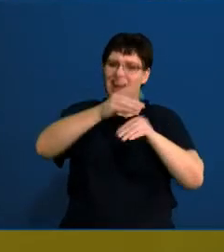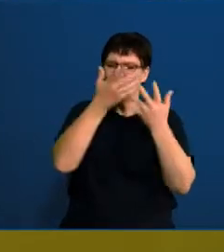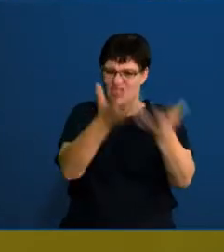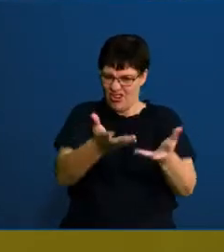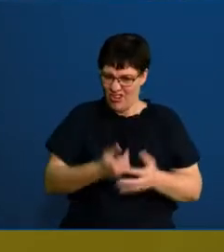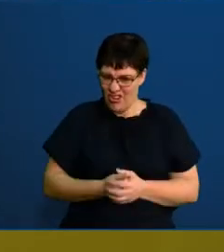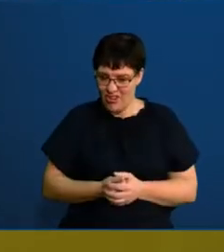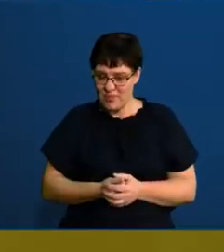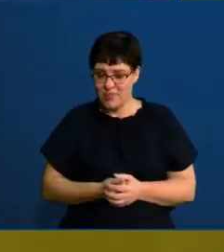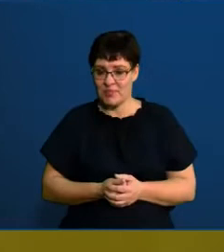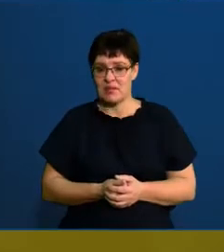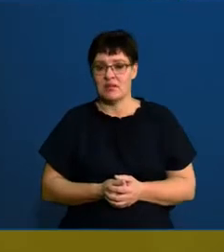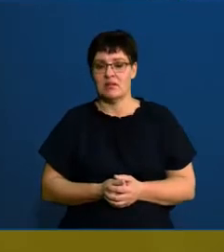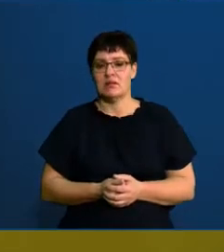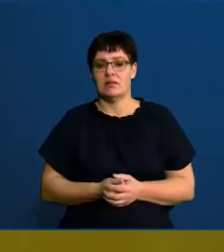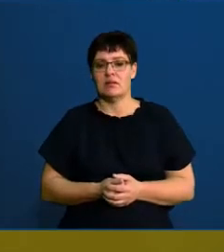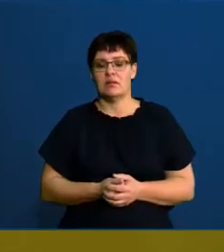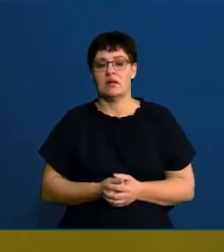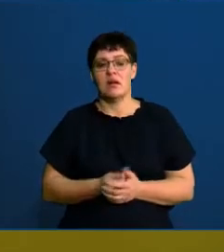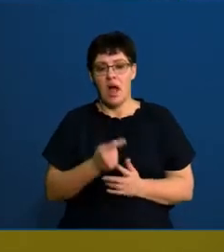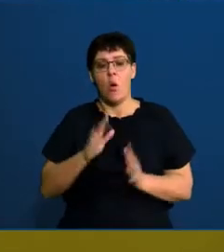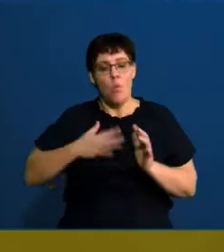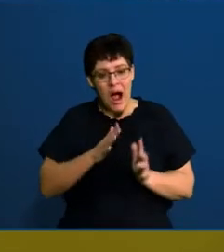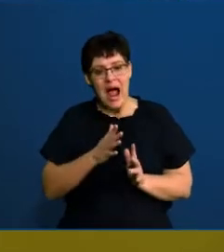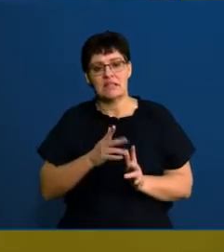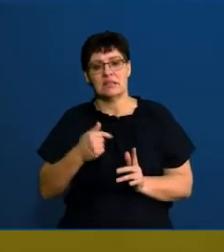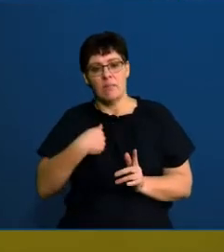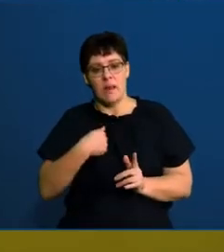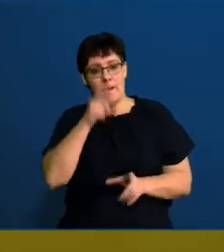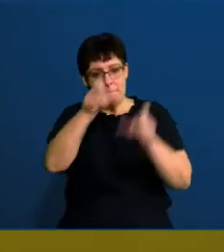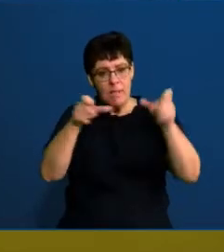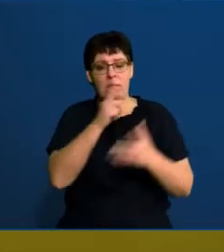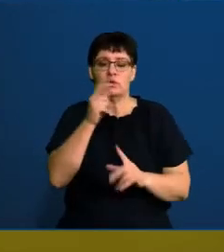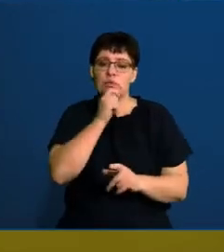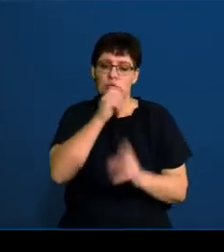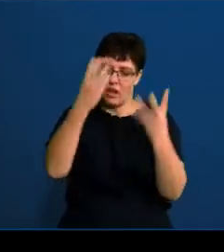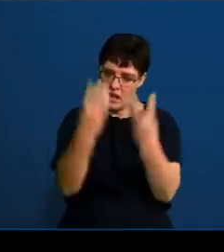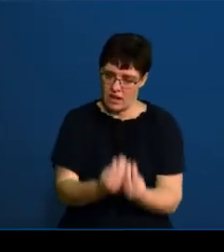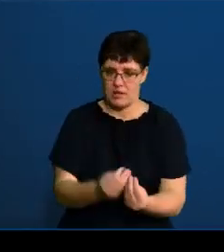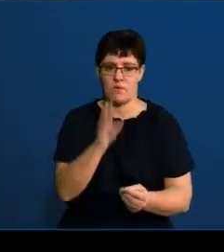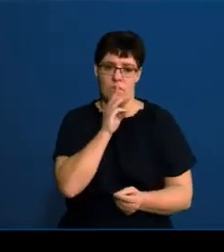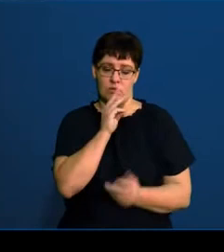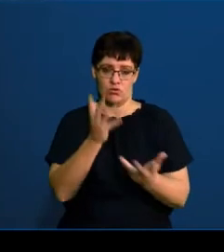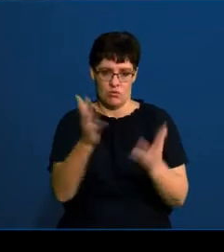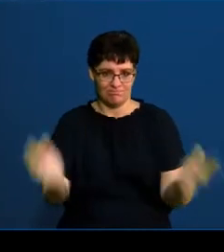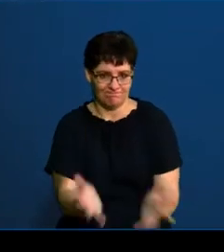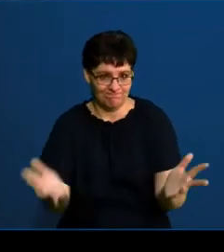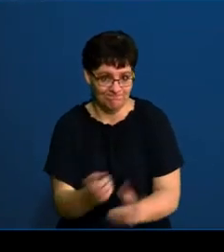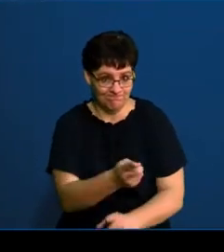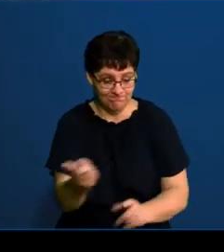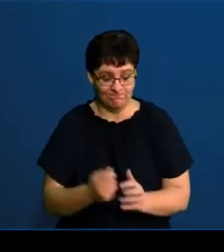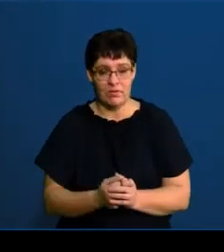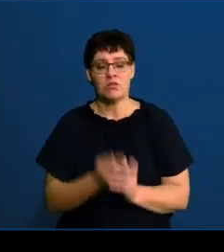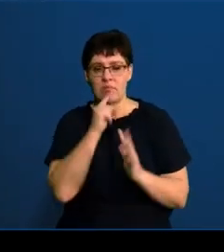etc. So they kind of encourage us to use less water. So let's see how we can do this calculation.